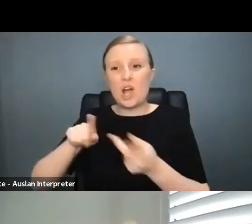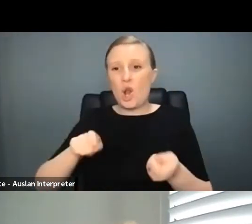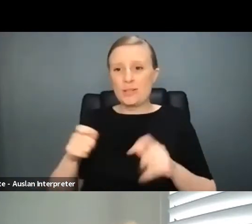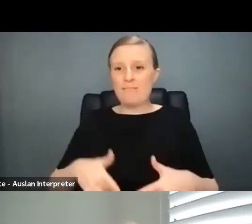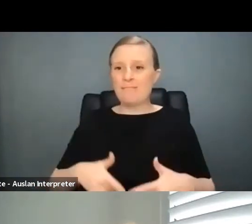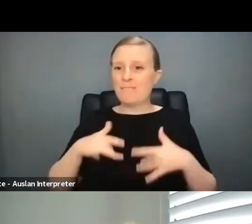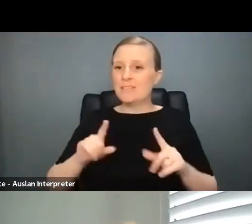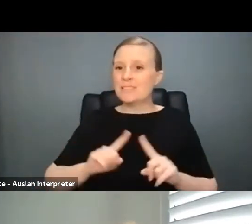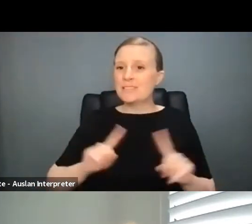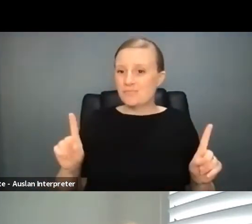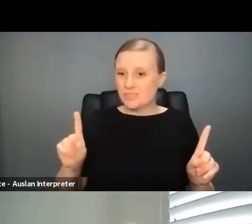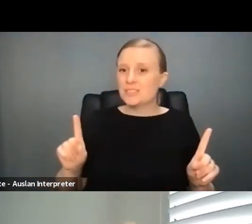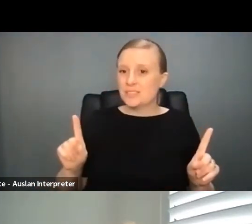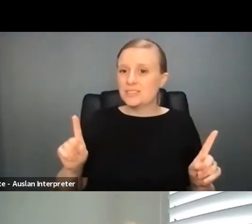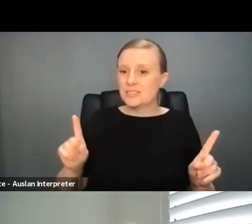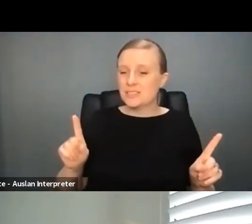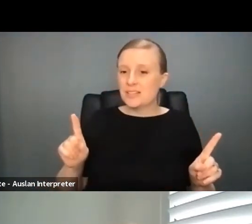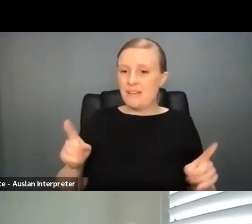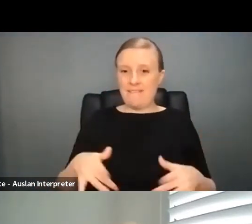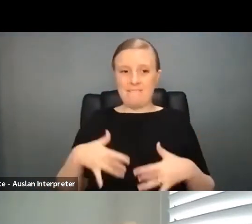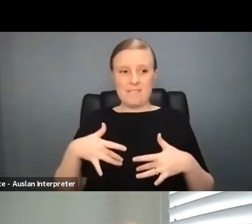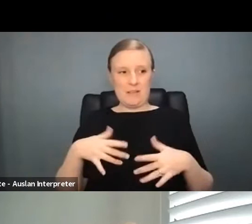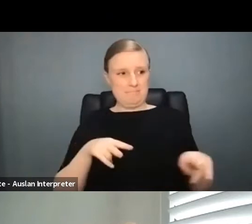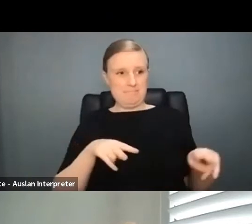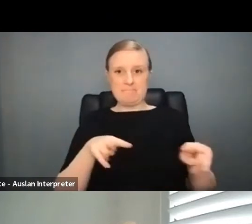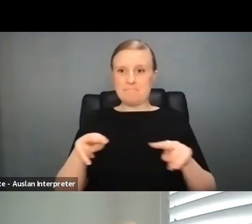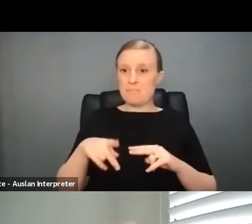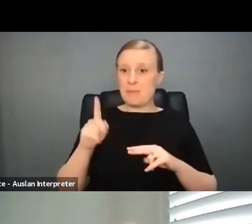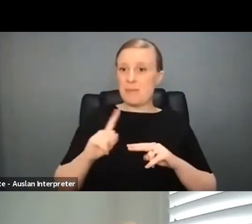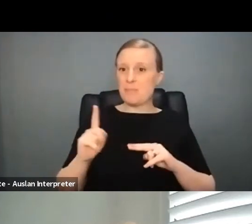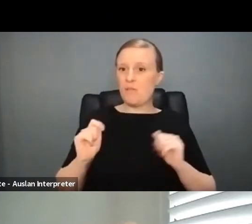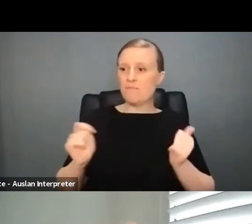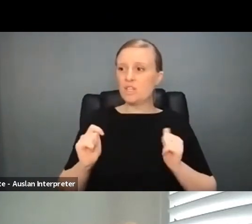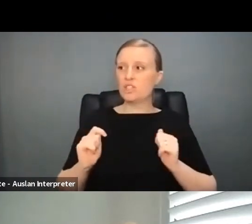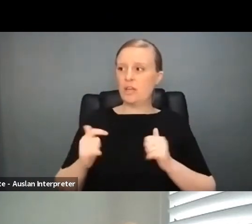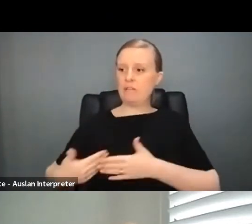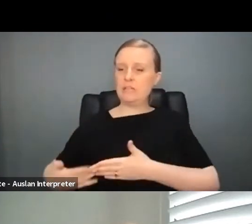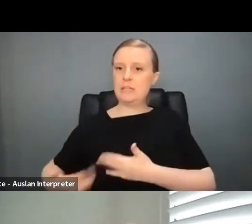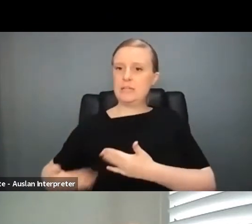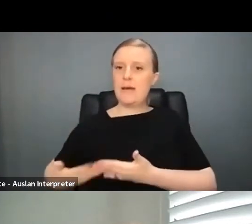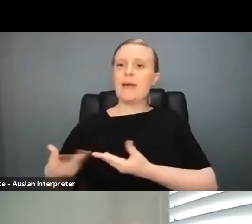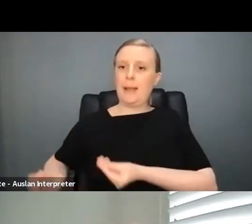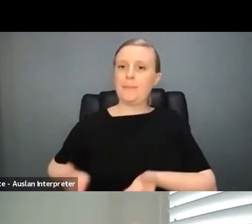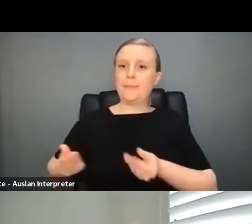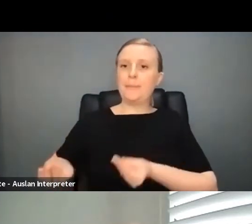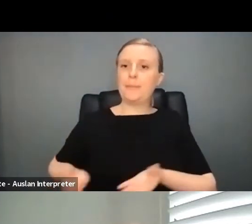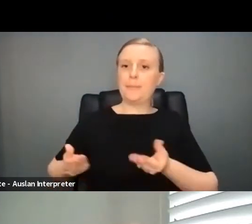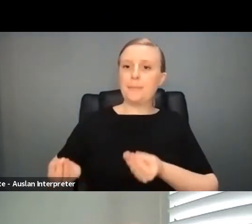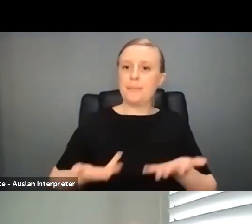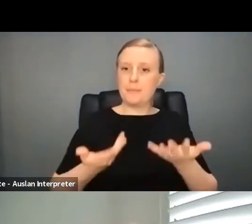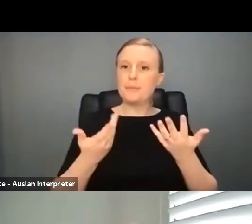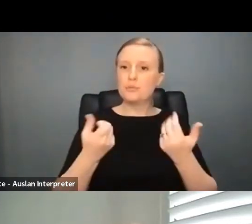have shored up networks, and it feels like everything's starting to